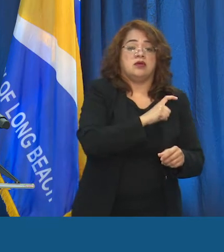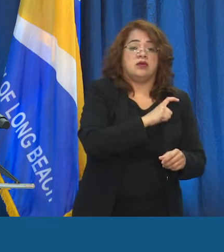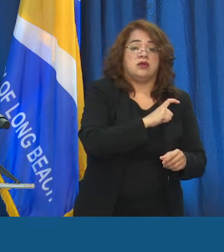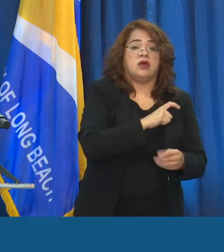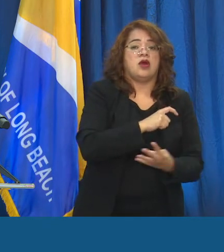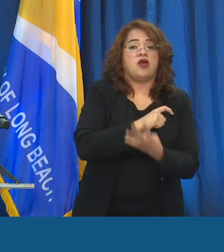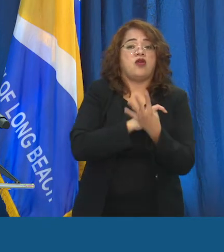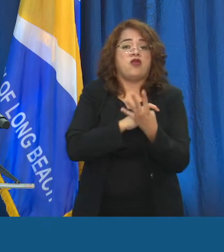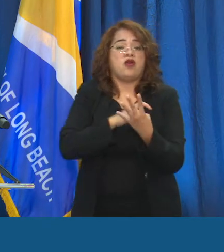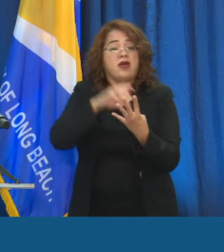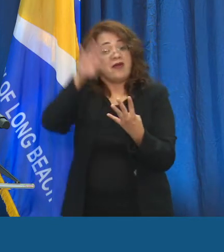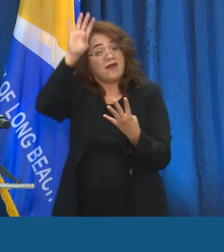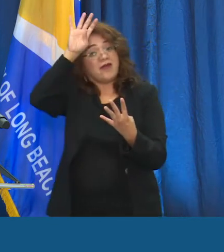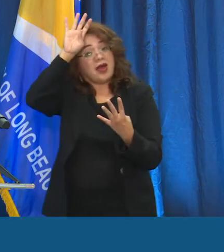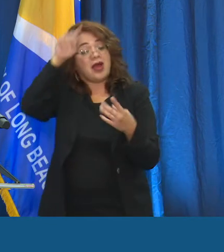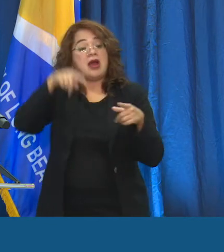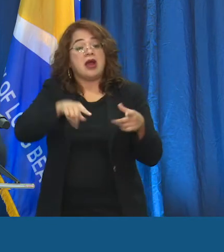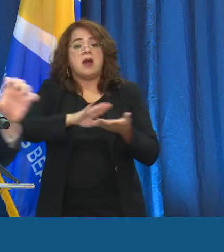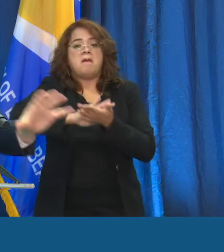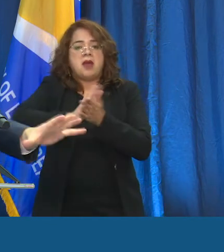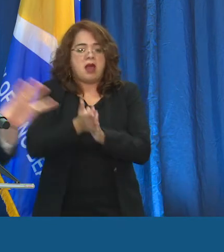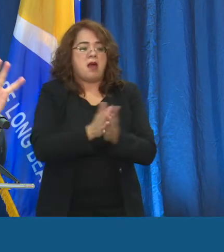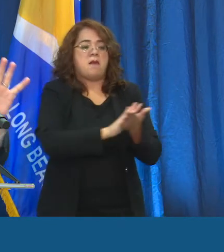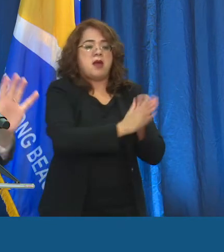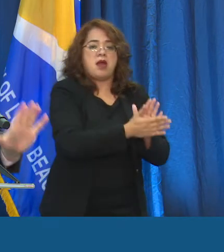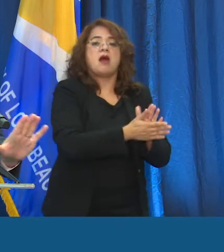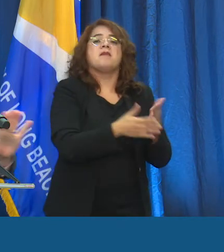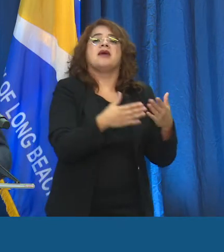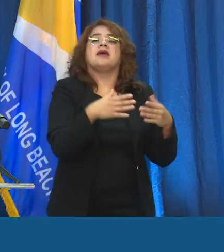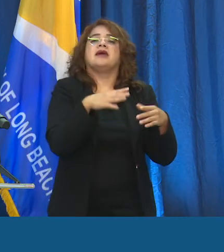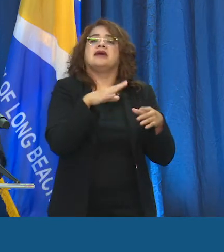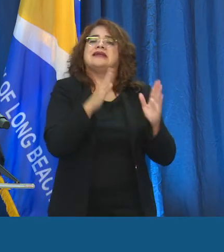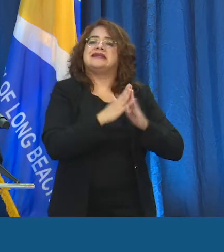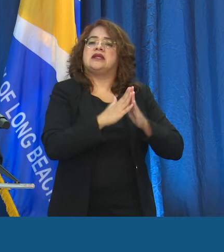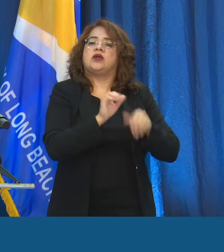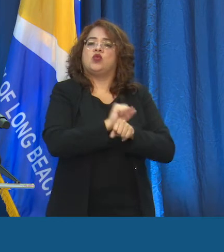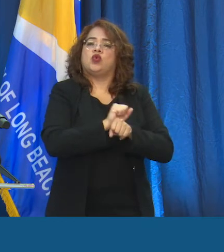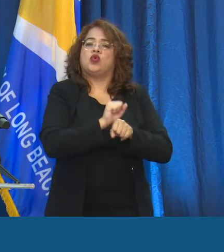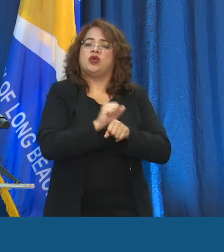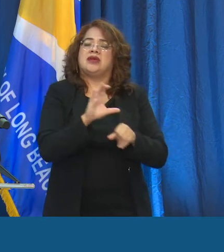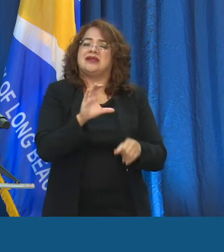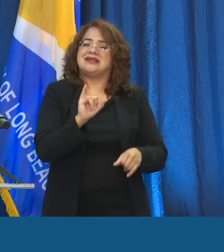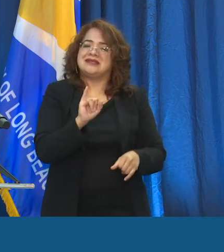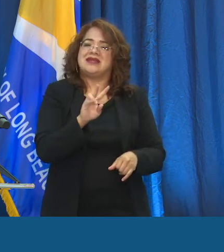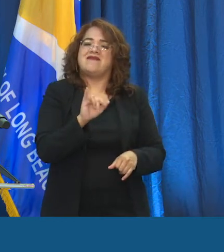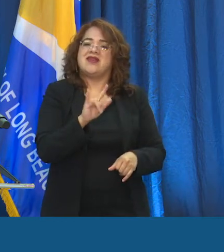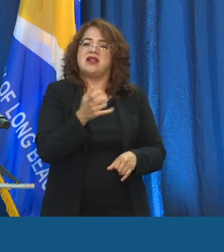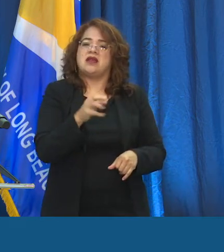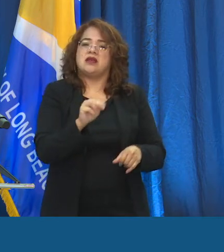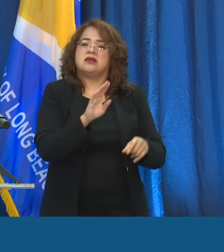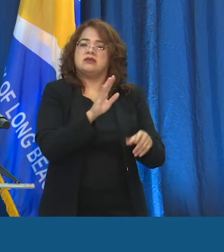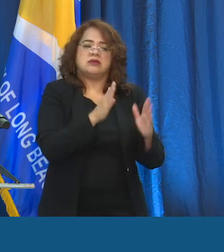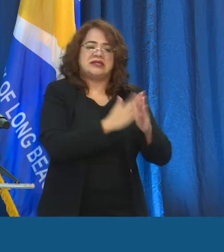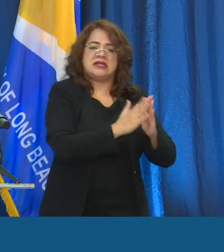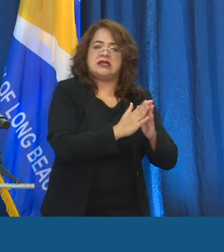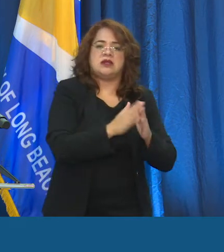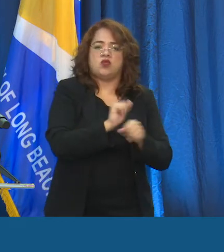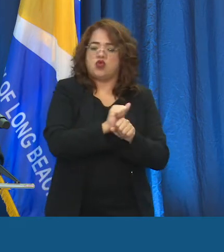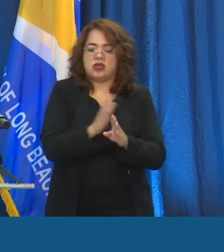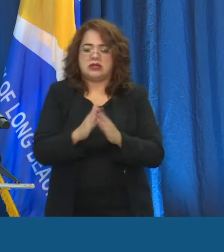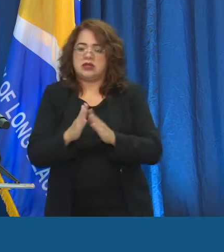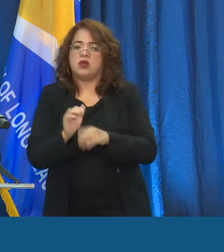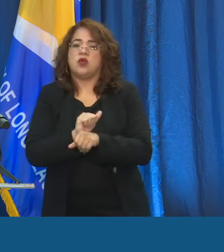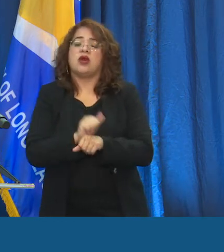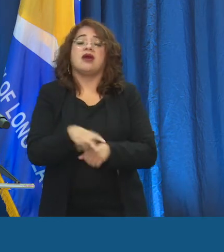police and 4 in fire are those civilianizations. So the position goes from sworn to civilian. There are reductions in areas like